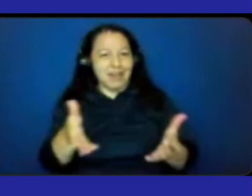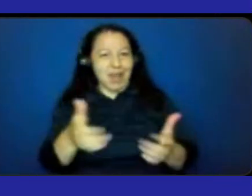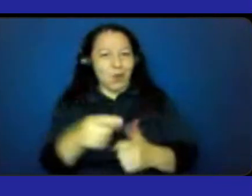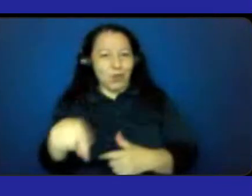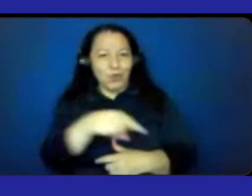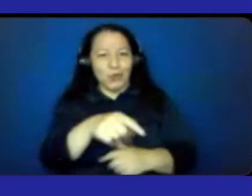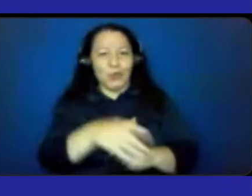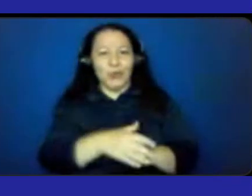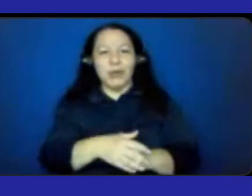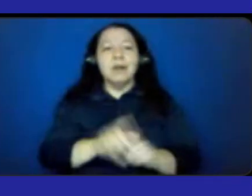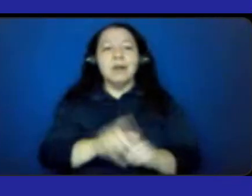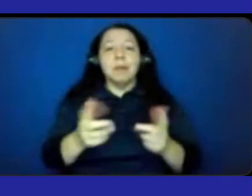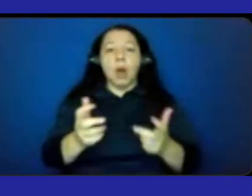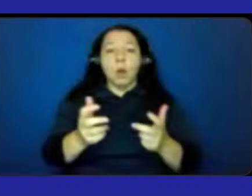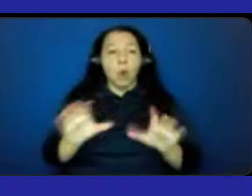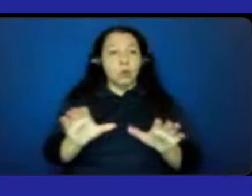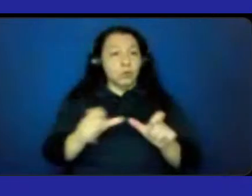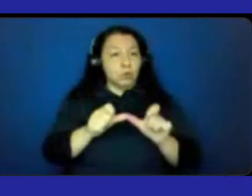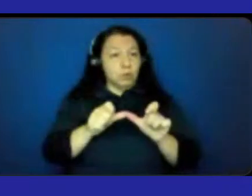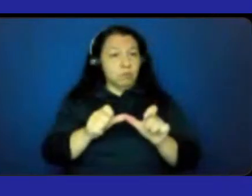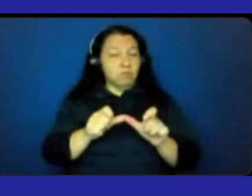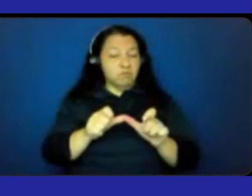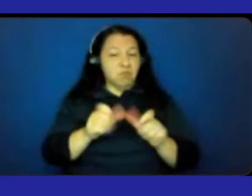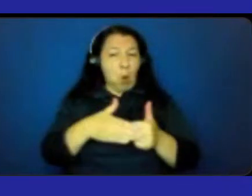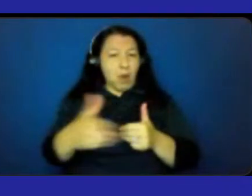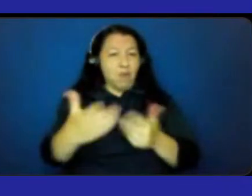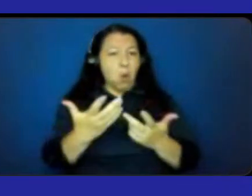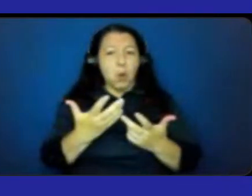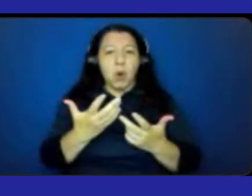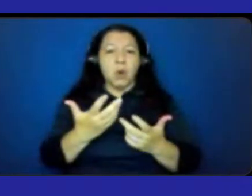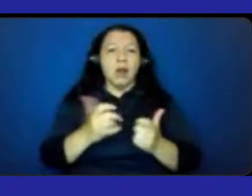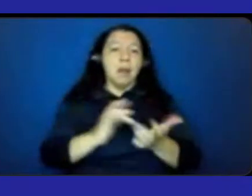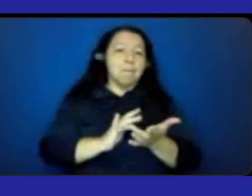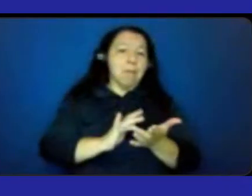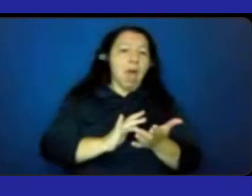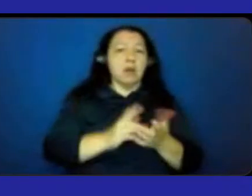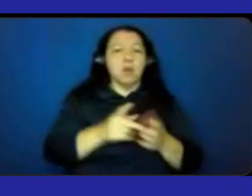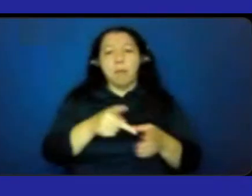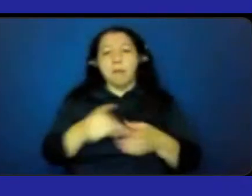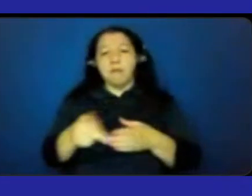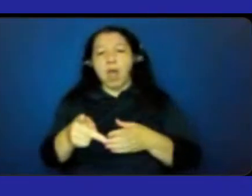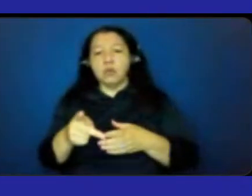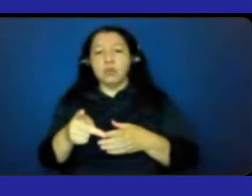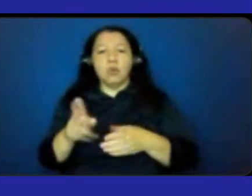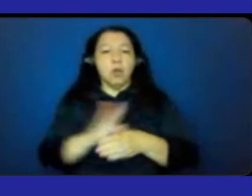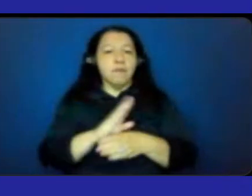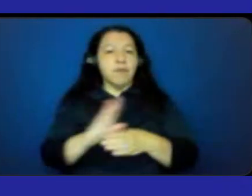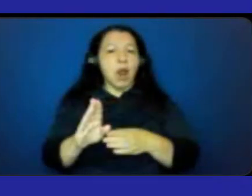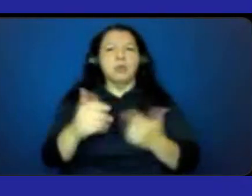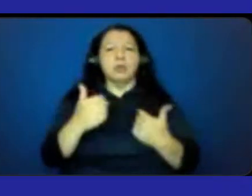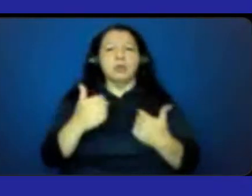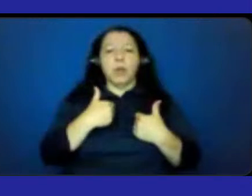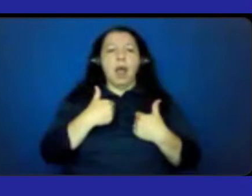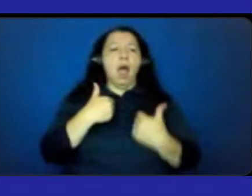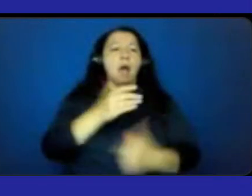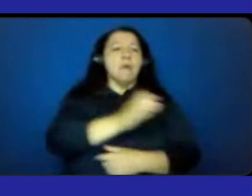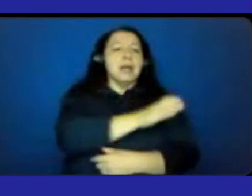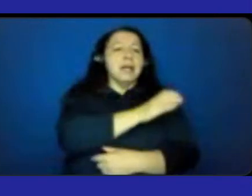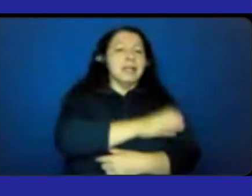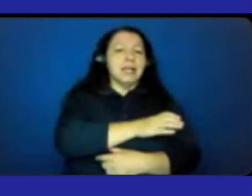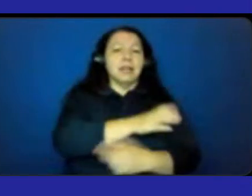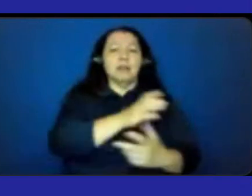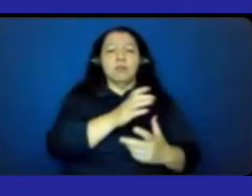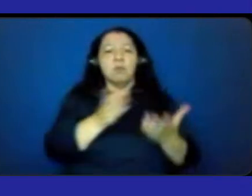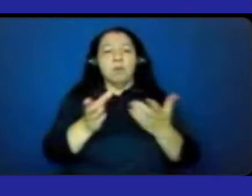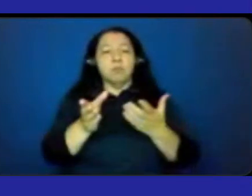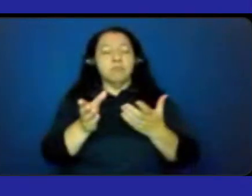What I'd like to do going forward, in medical and professional affairs, we have clinical councils and clinical service lines, and a lot